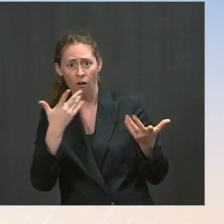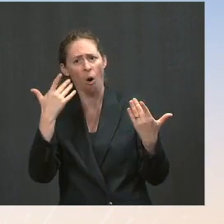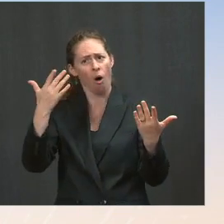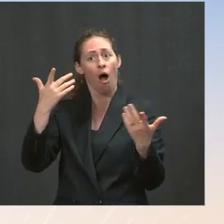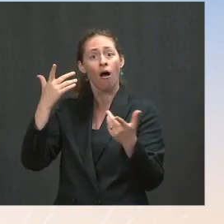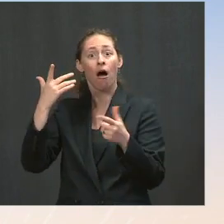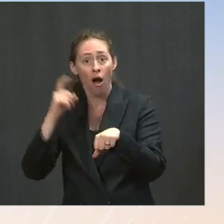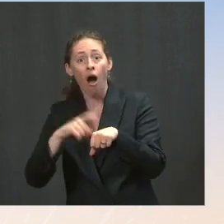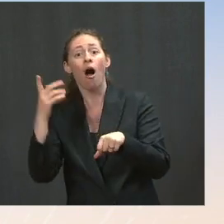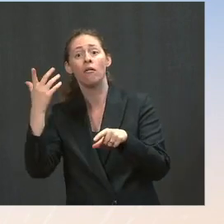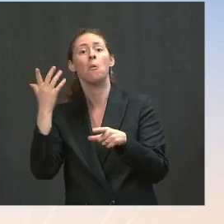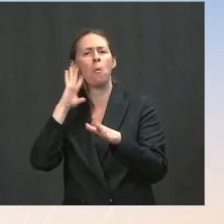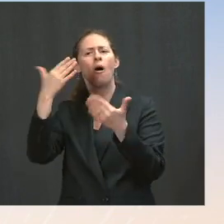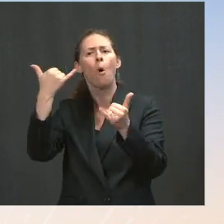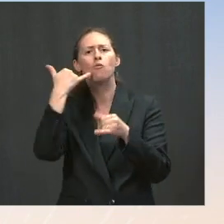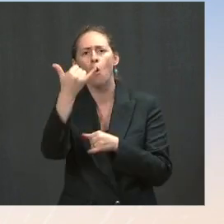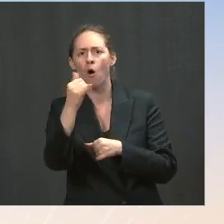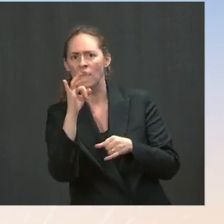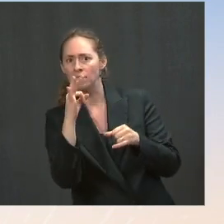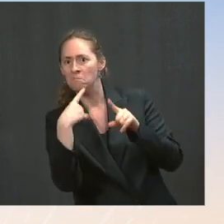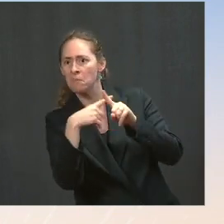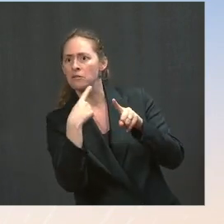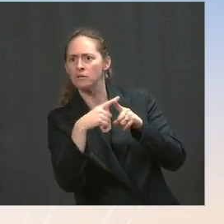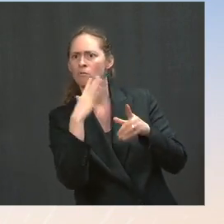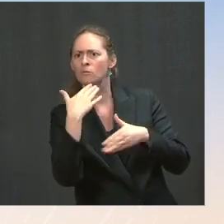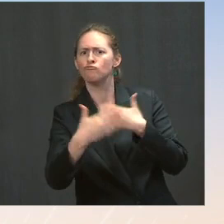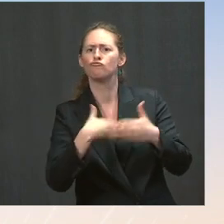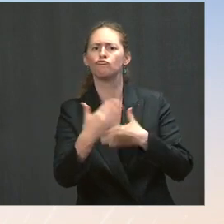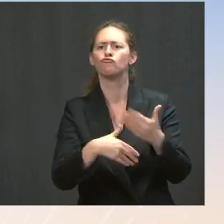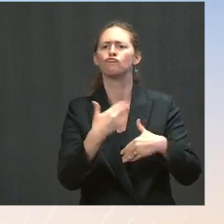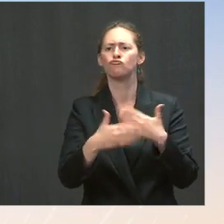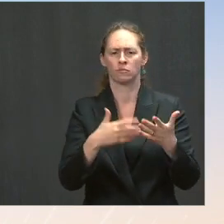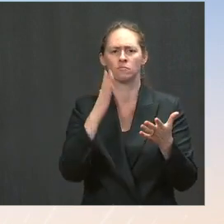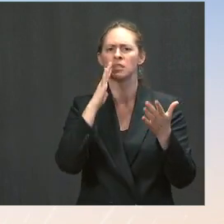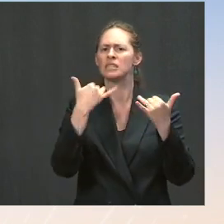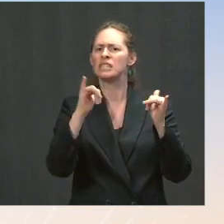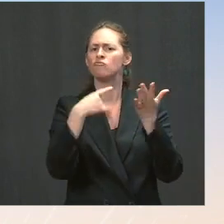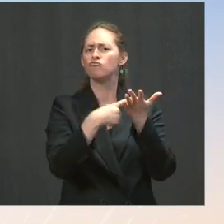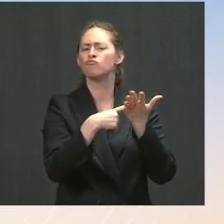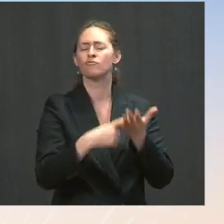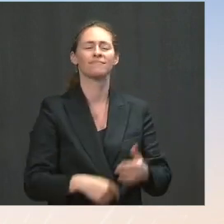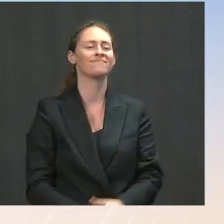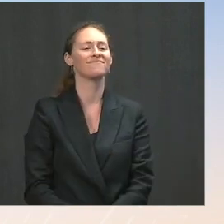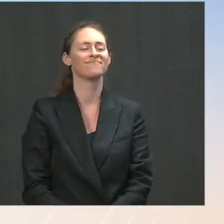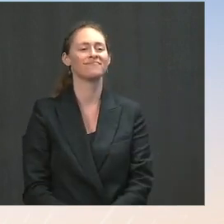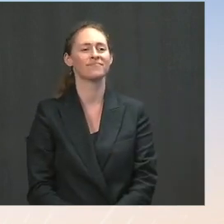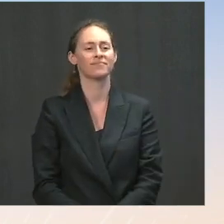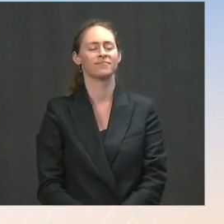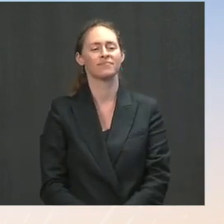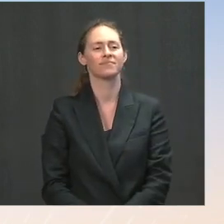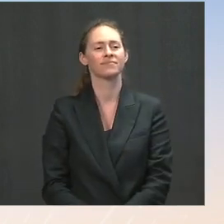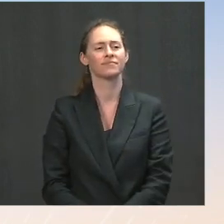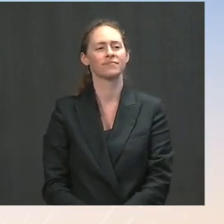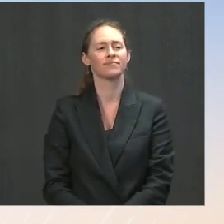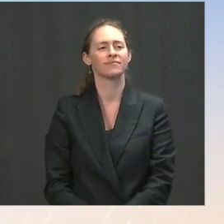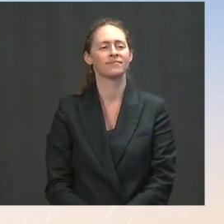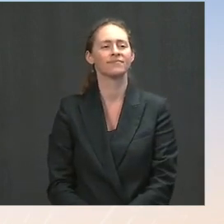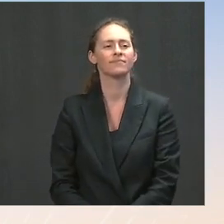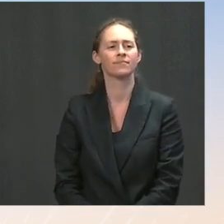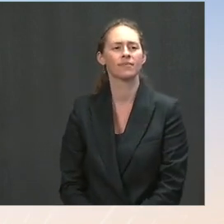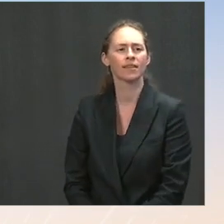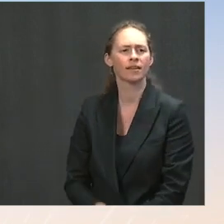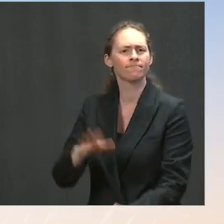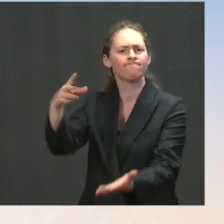will continue to happen as we work to get this across the finish line. Go ahead, Kelly. When the president travels, as in Lehigh County, will you